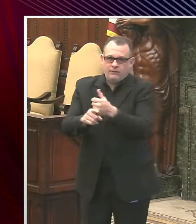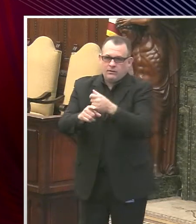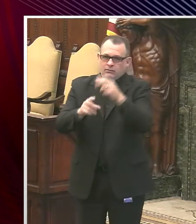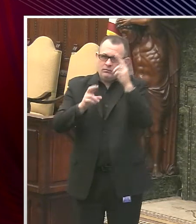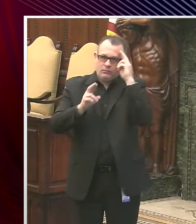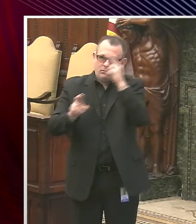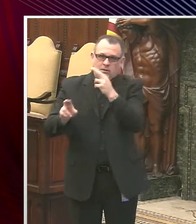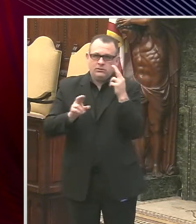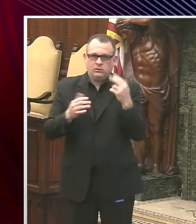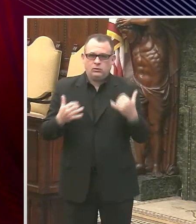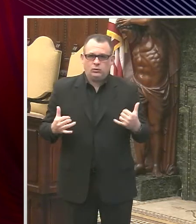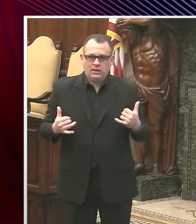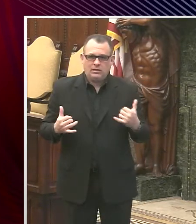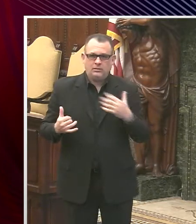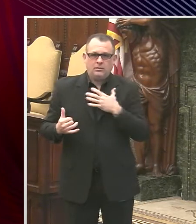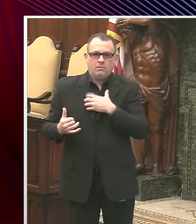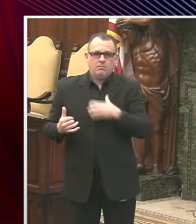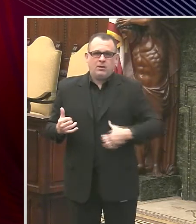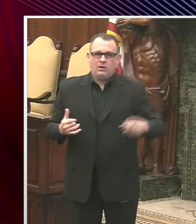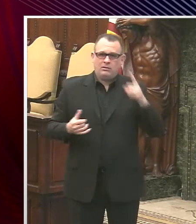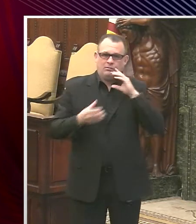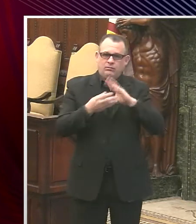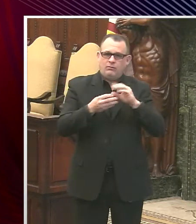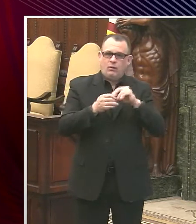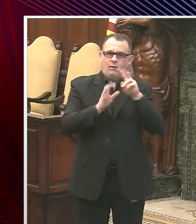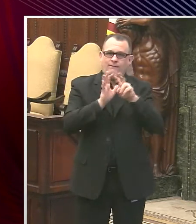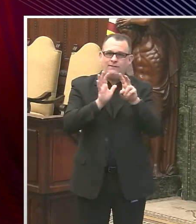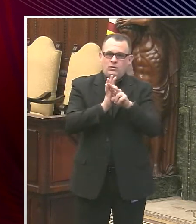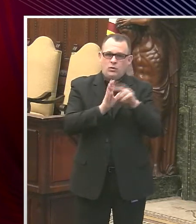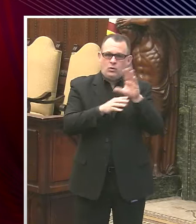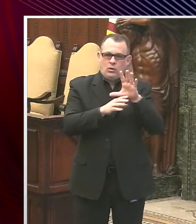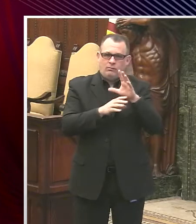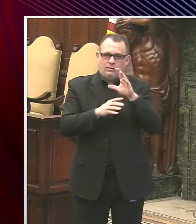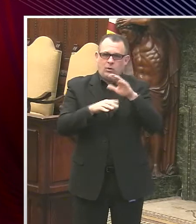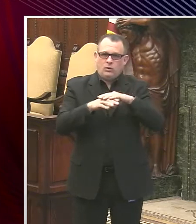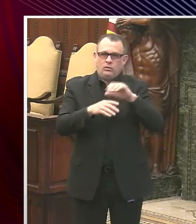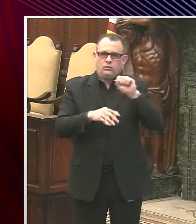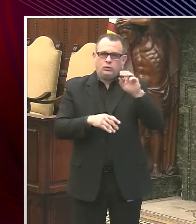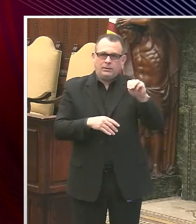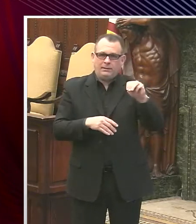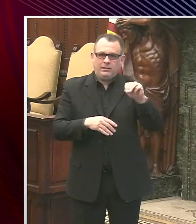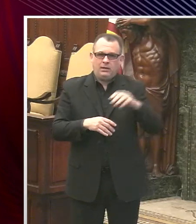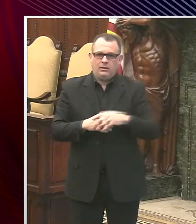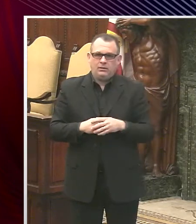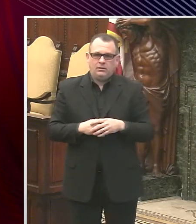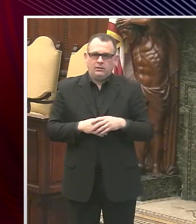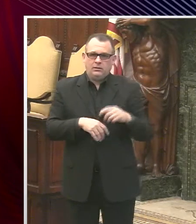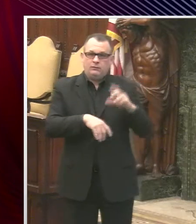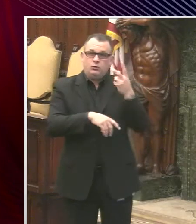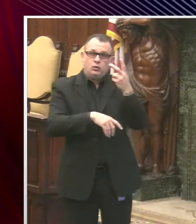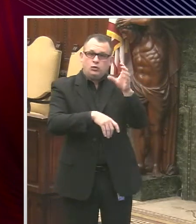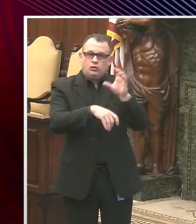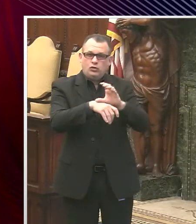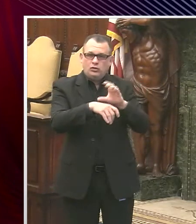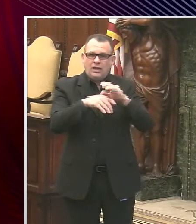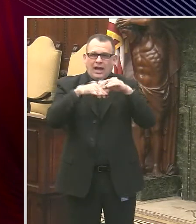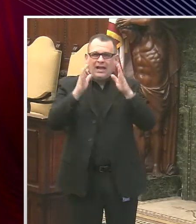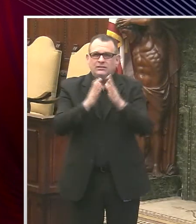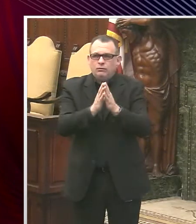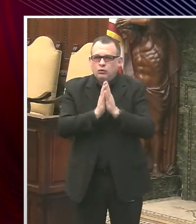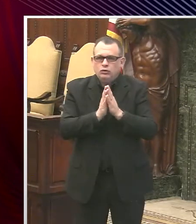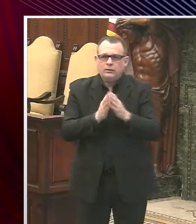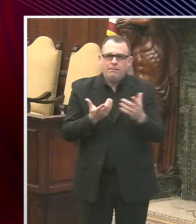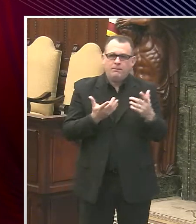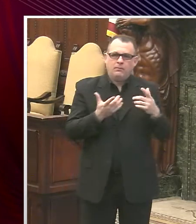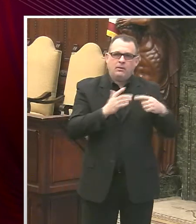Mayor Kenny shared his reflections in a video message on social media. At noon, houses of worship were asked to ring bells or display other